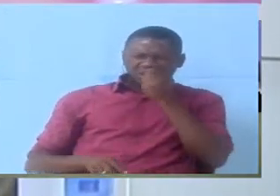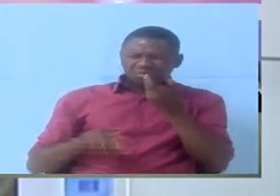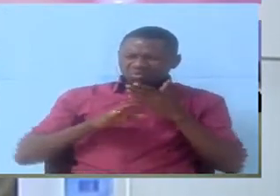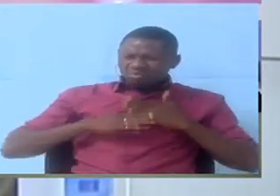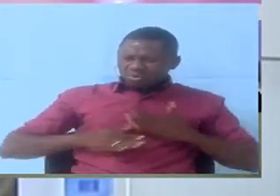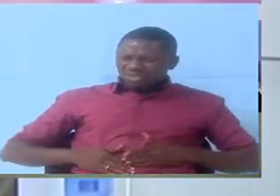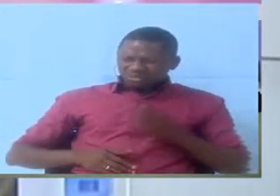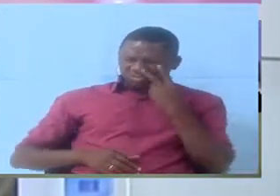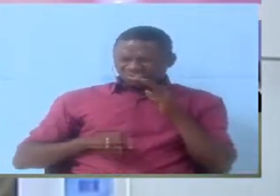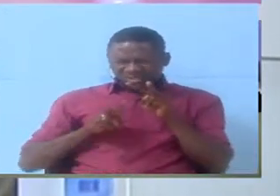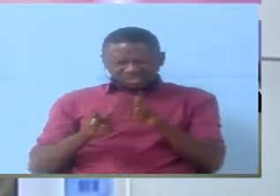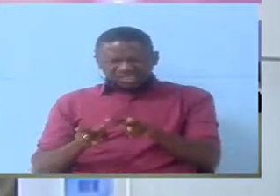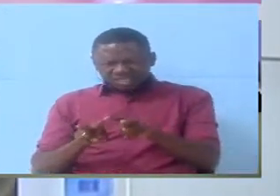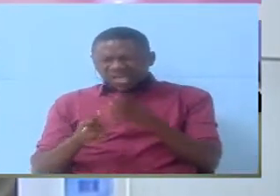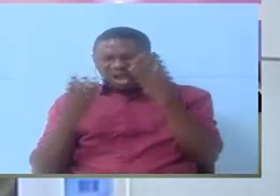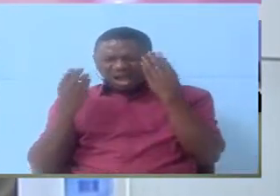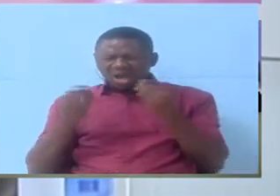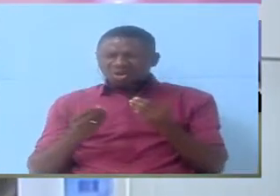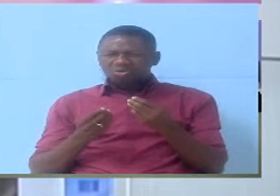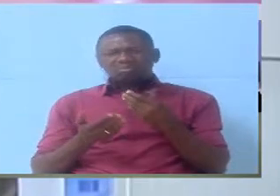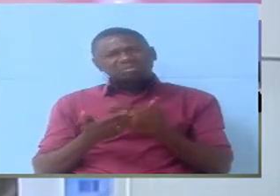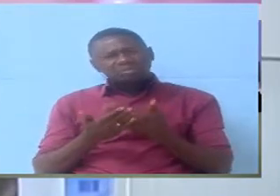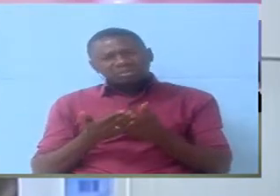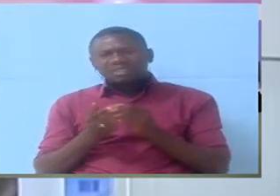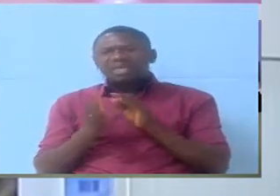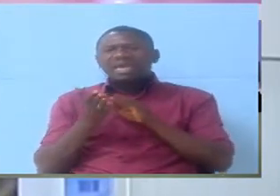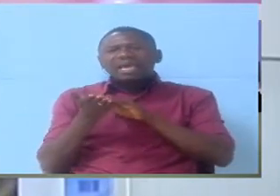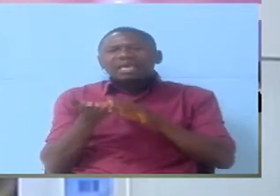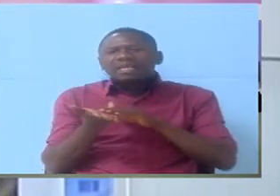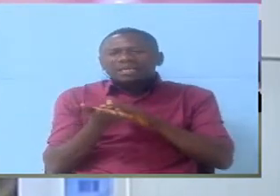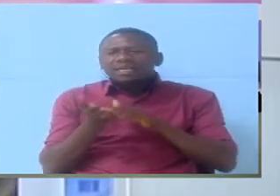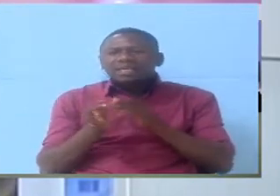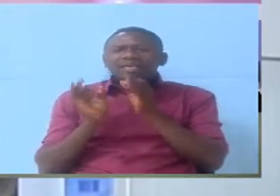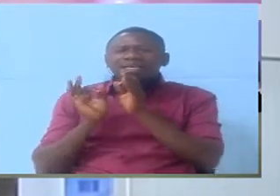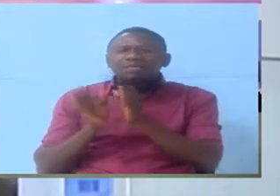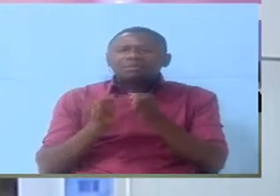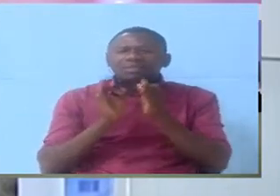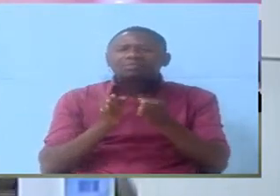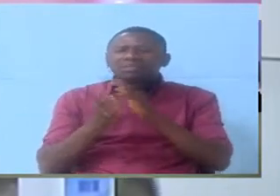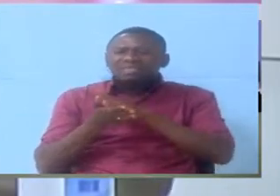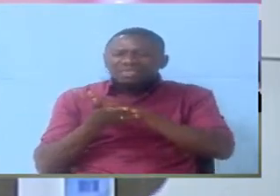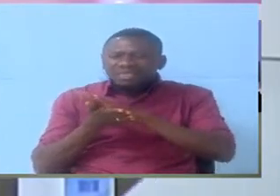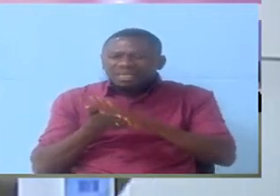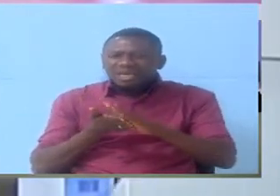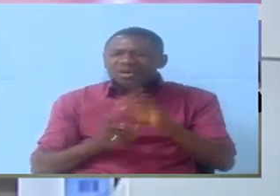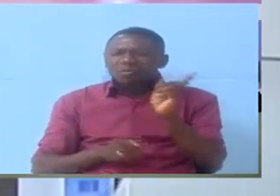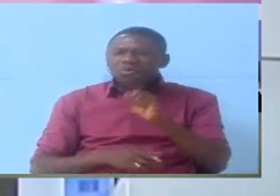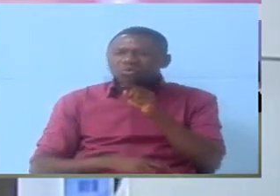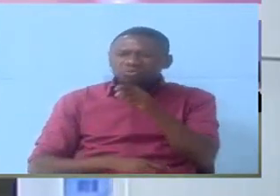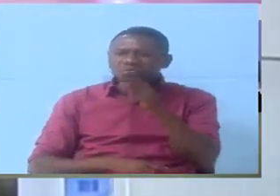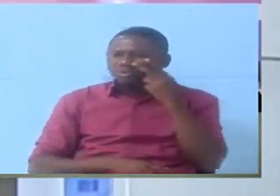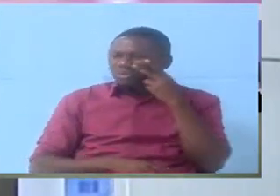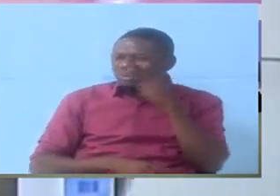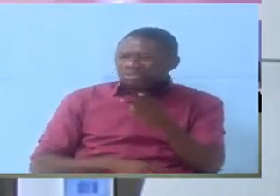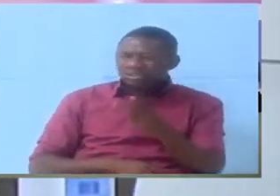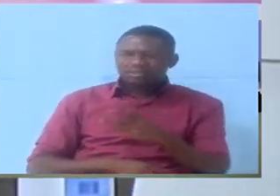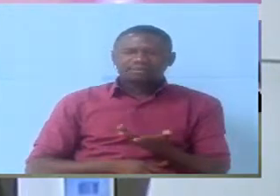Kindly give us a description. Thank you, Council.